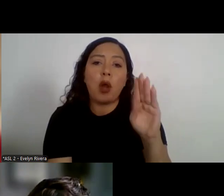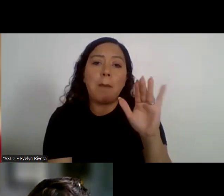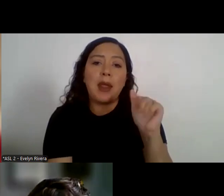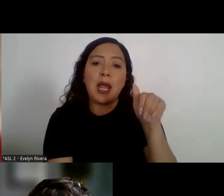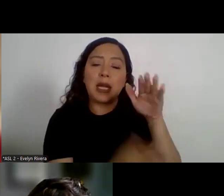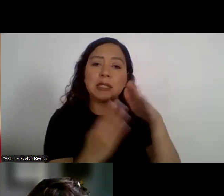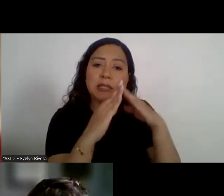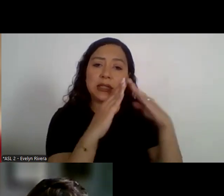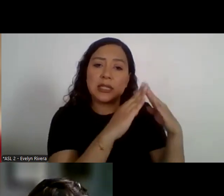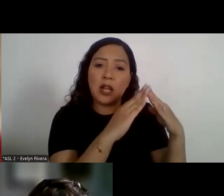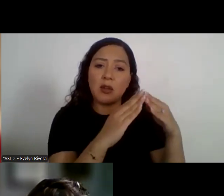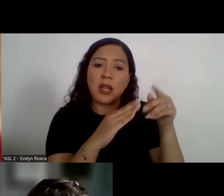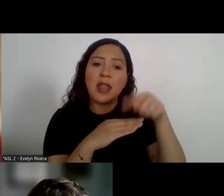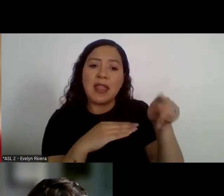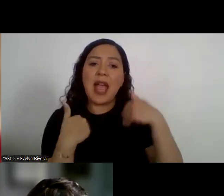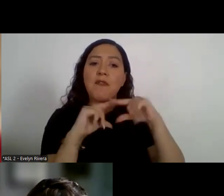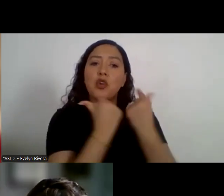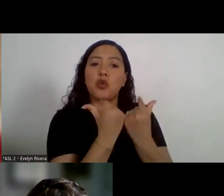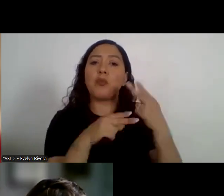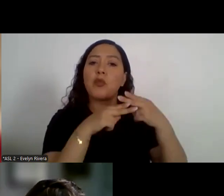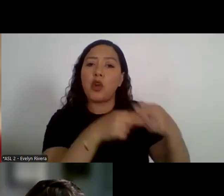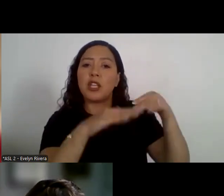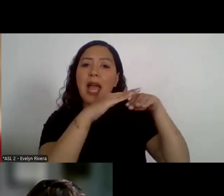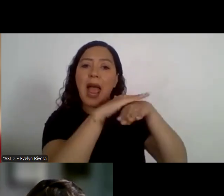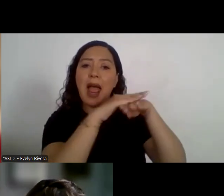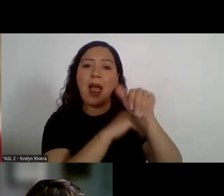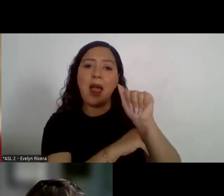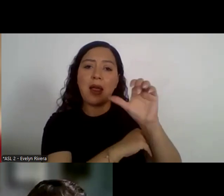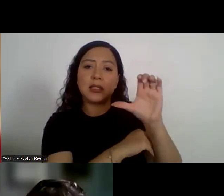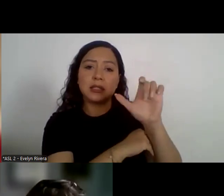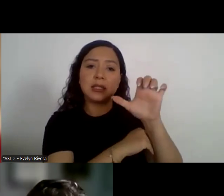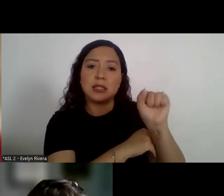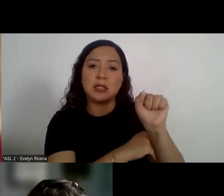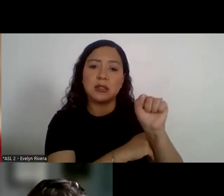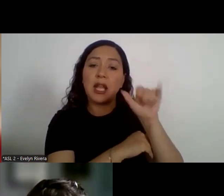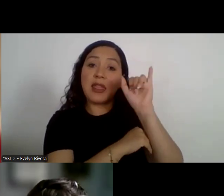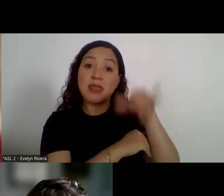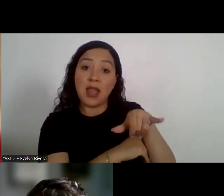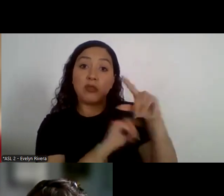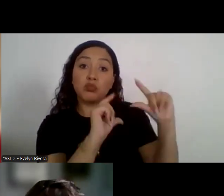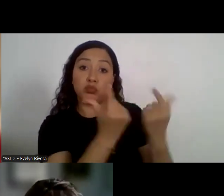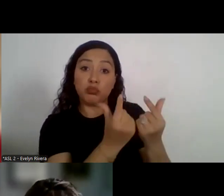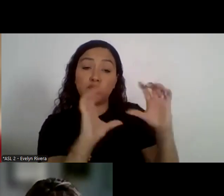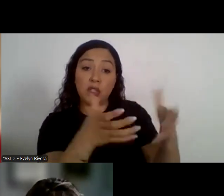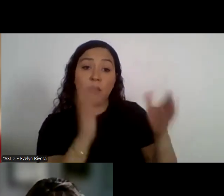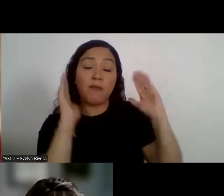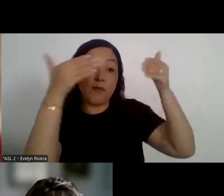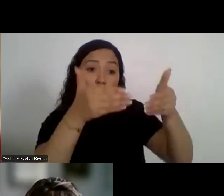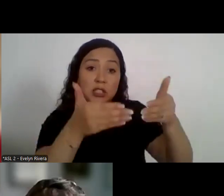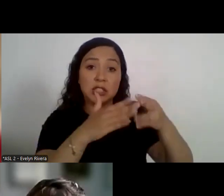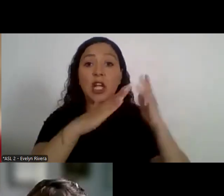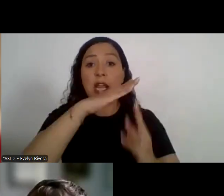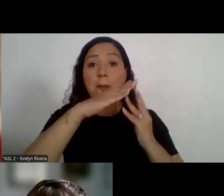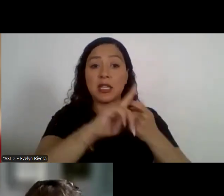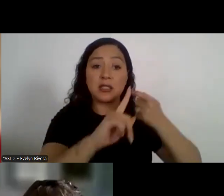Access, and she just basically deals with immigrants coming from the Middle East. And I just